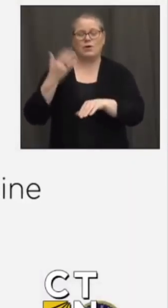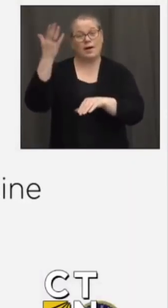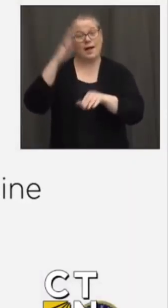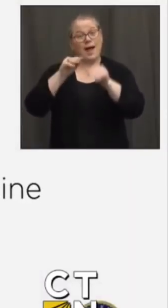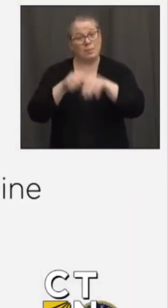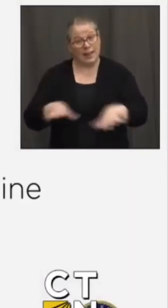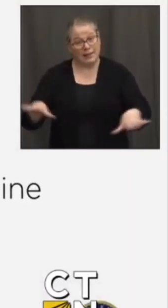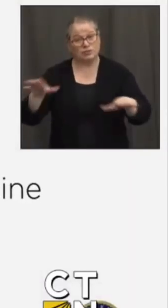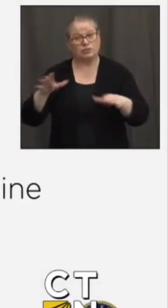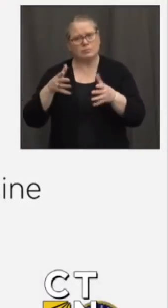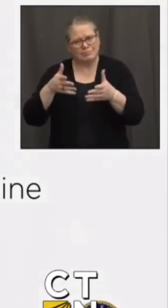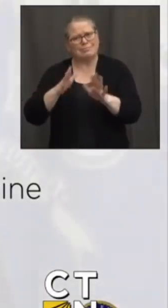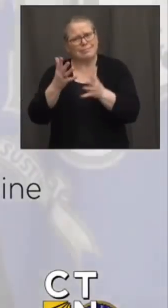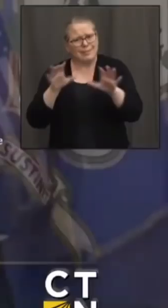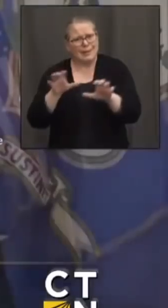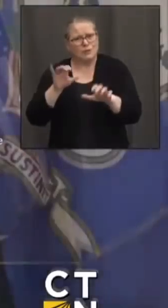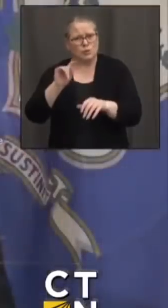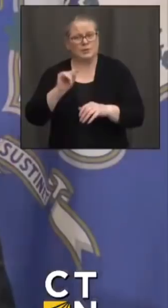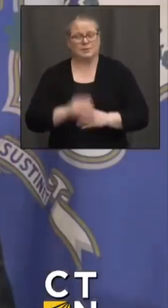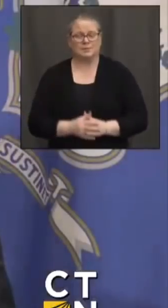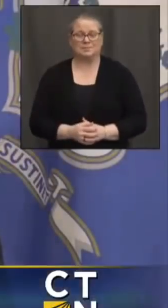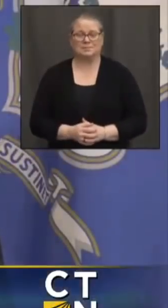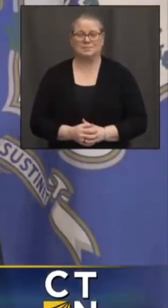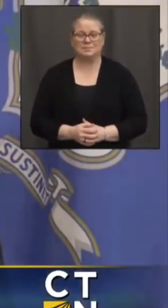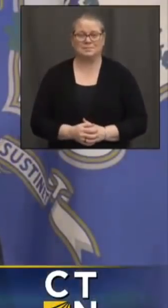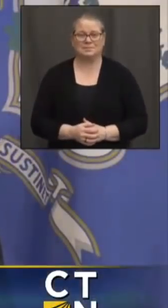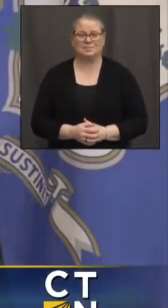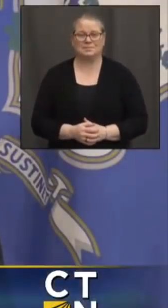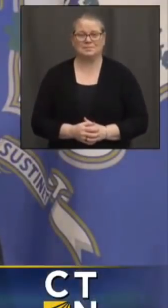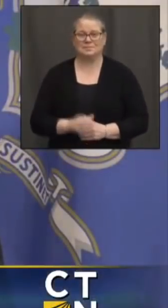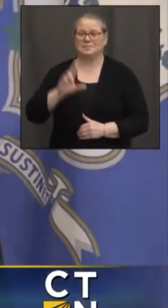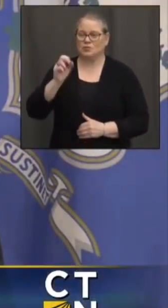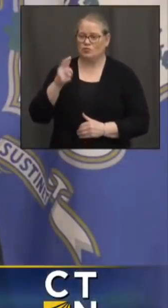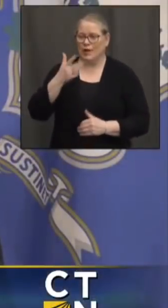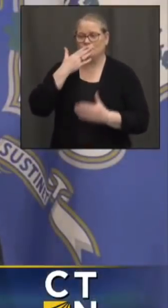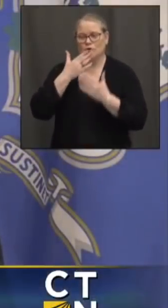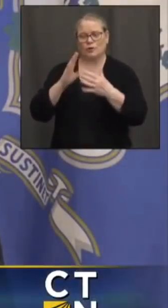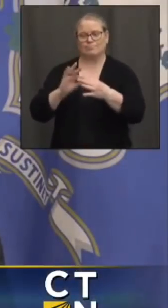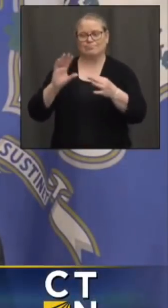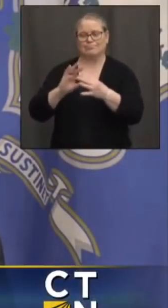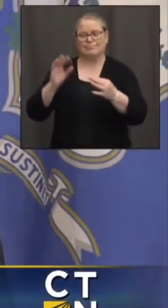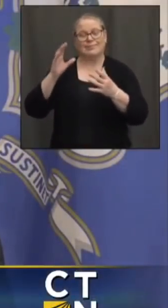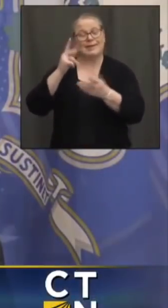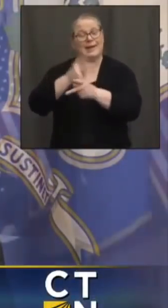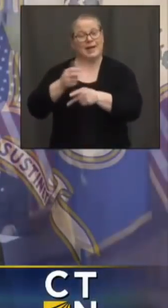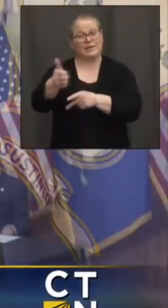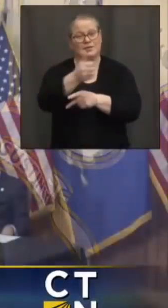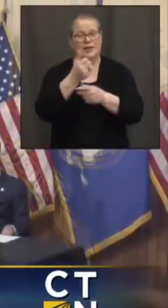and let's get this done. Well said, Reg. Take care, everybody. Be safe.